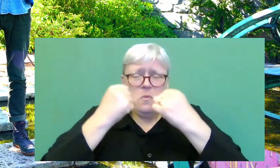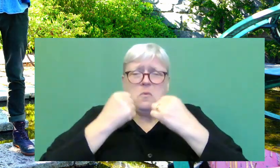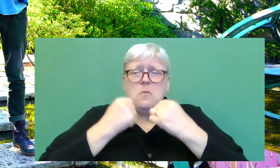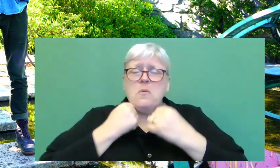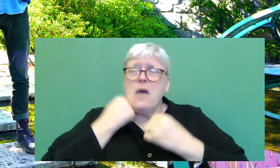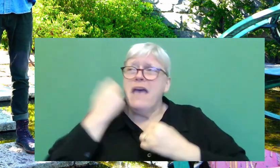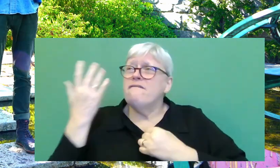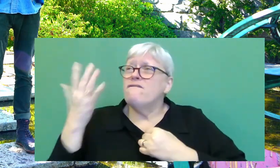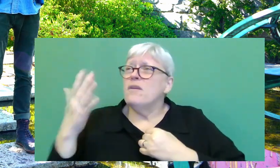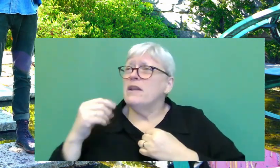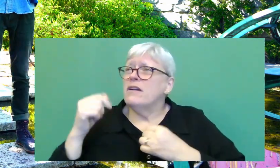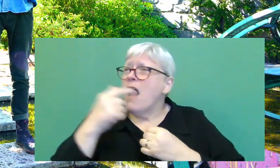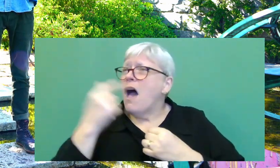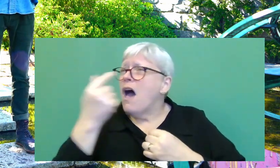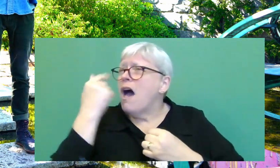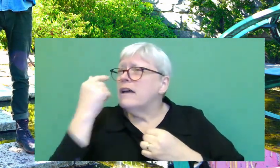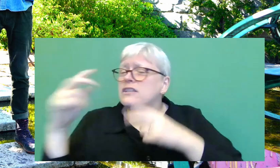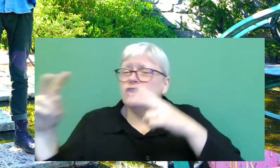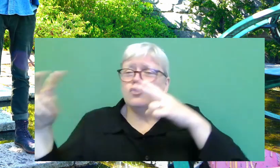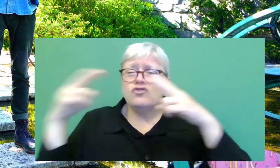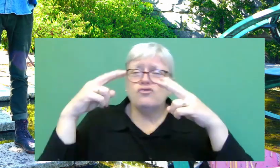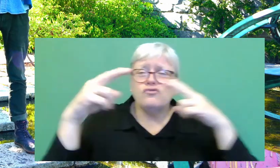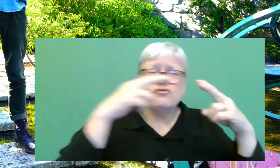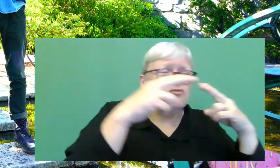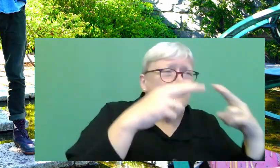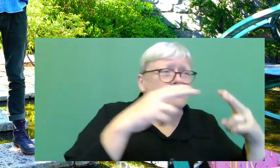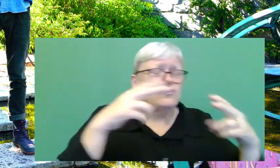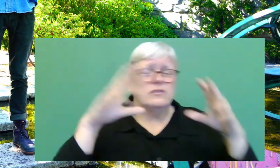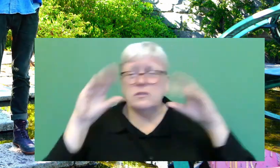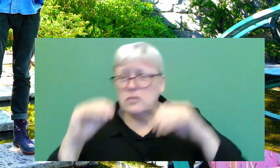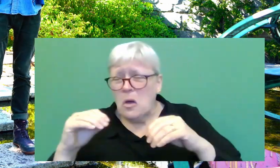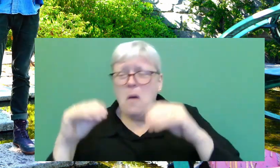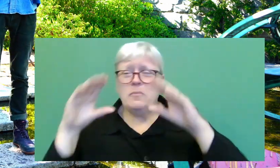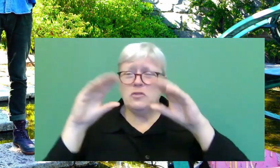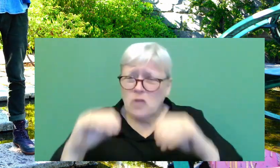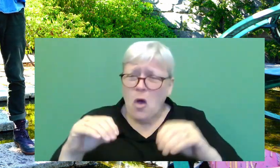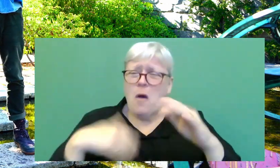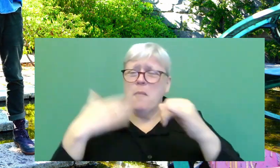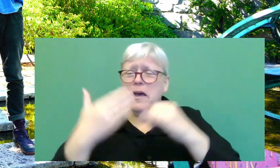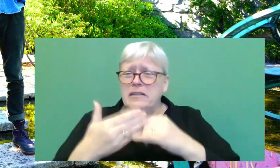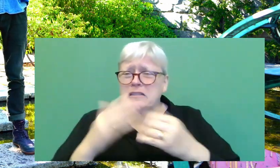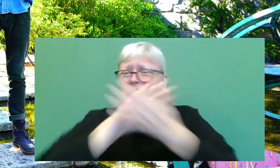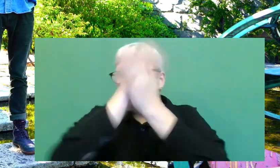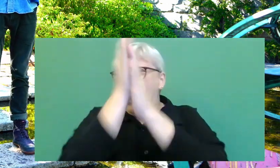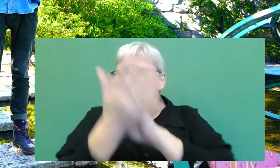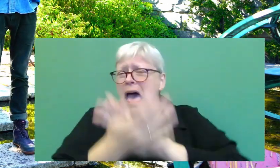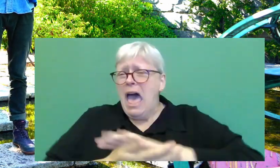will not stop ringing until the jar cracks or the tongue falls out. Either way, it's over.